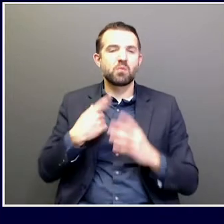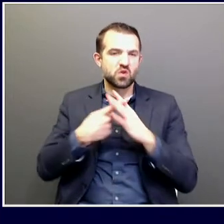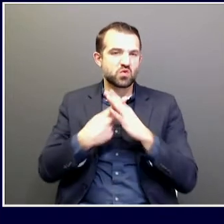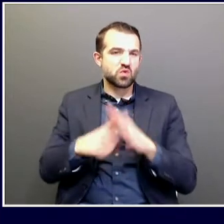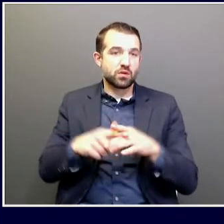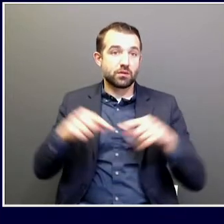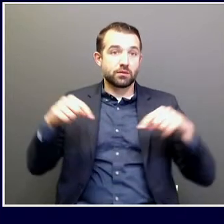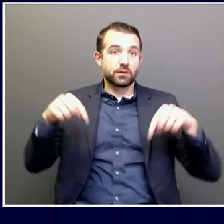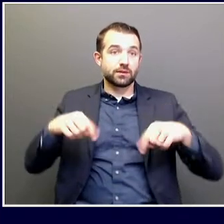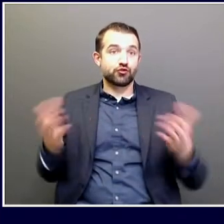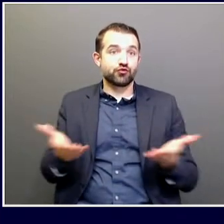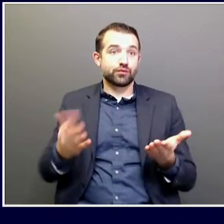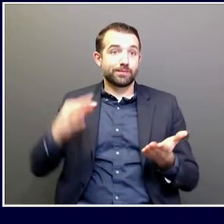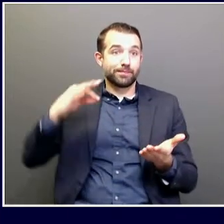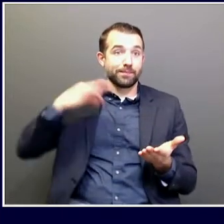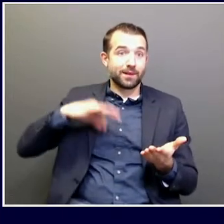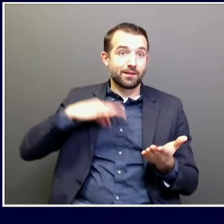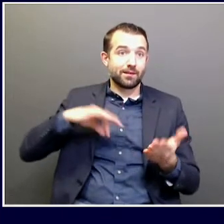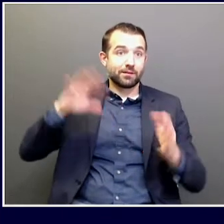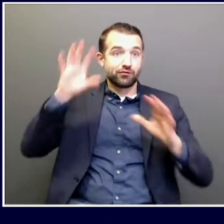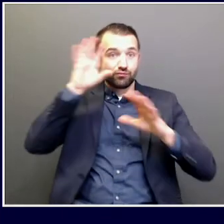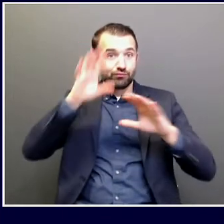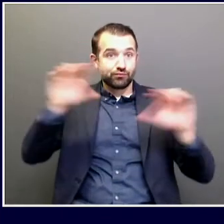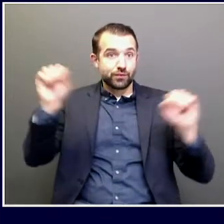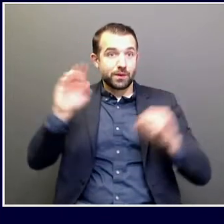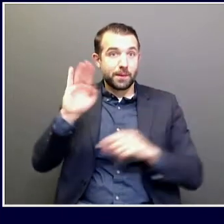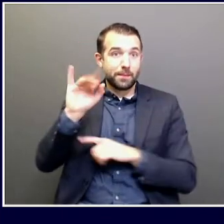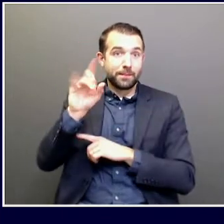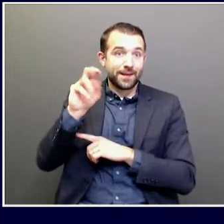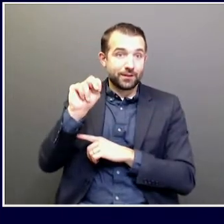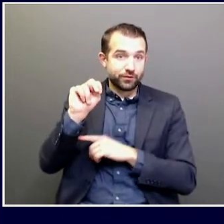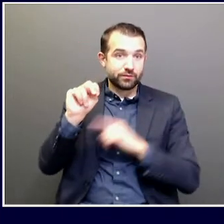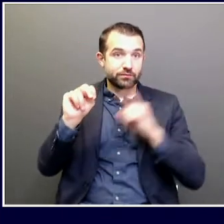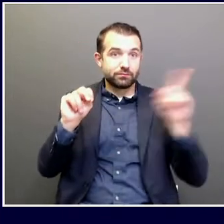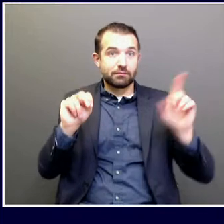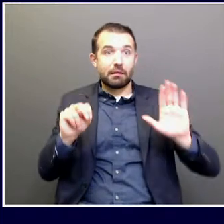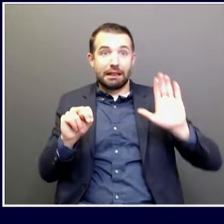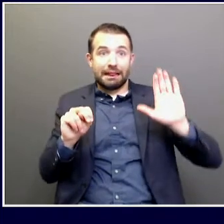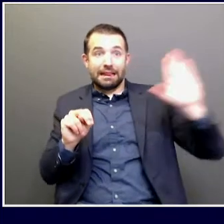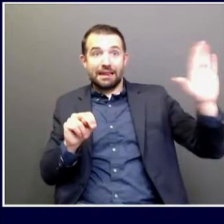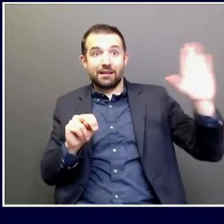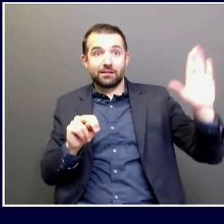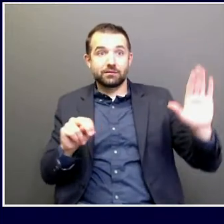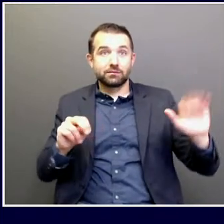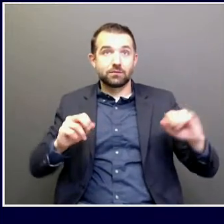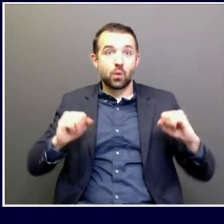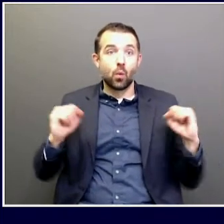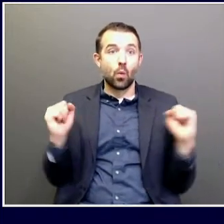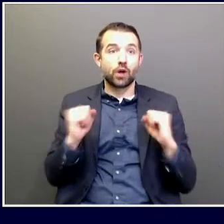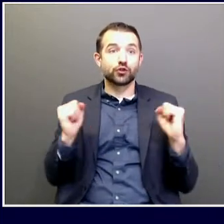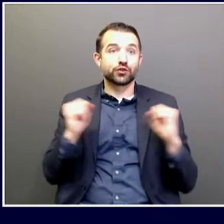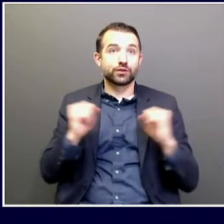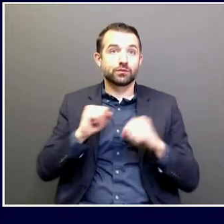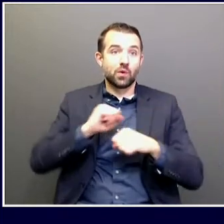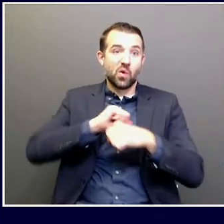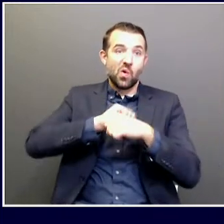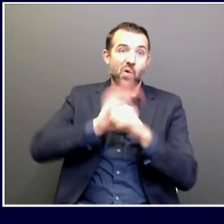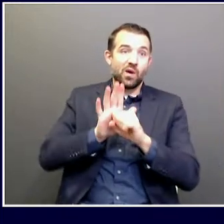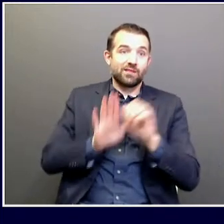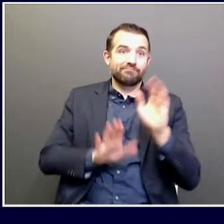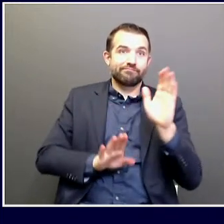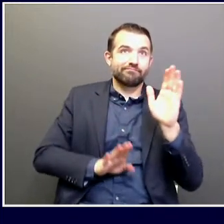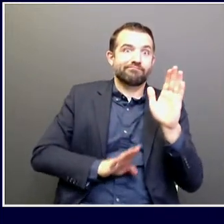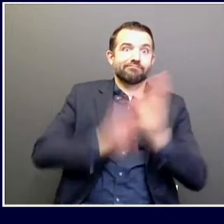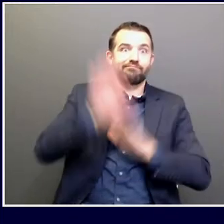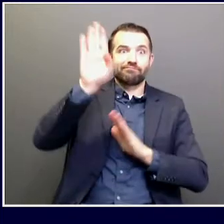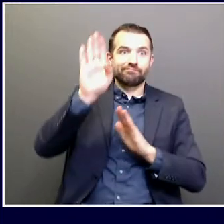welcome President Biden's announcement of his winter COVID-19 surge response plan that included a list of 20